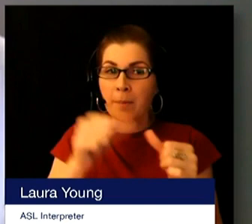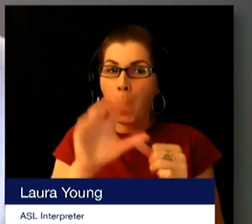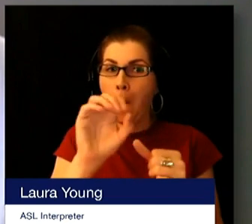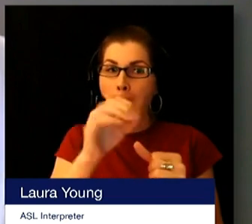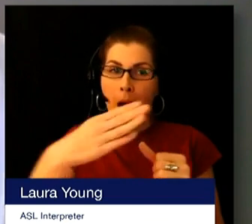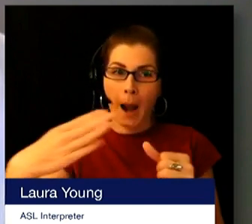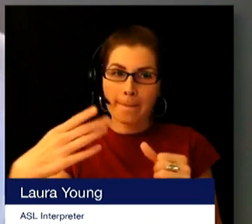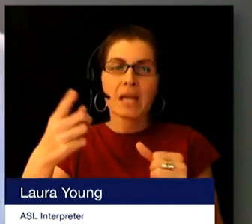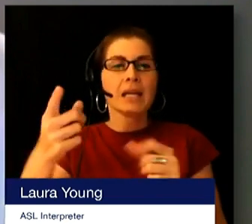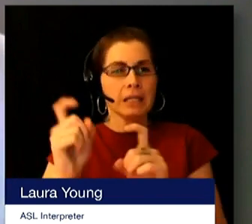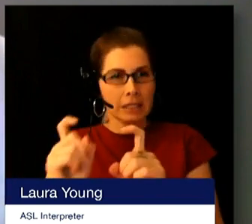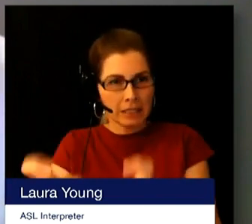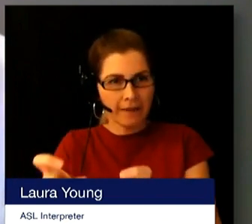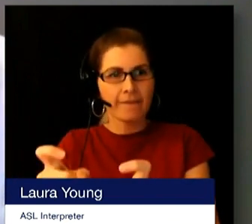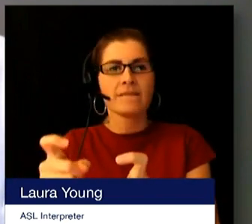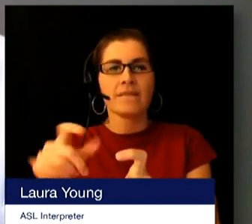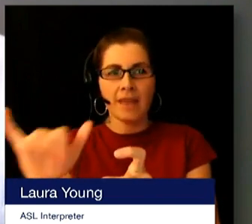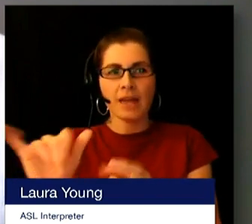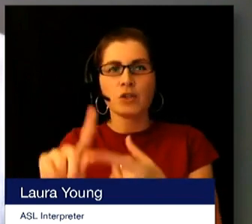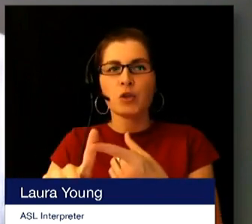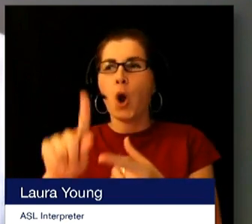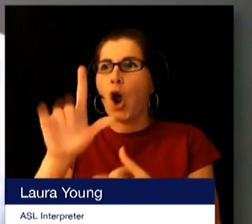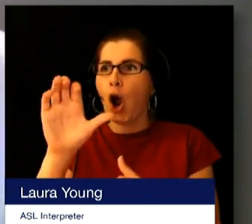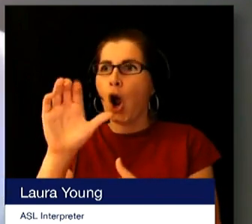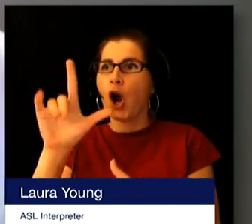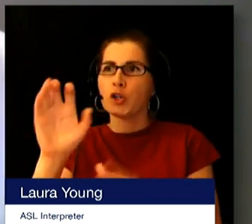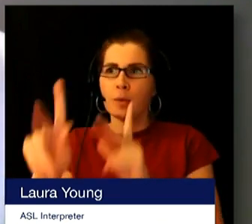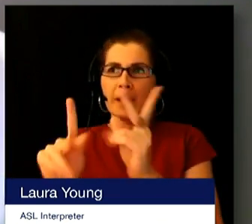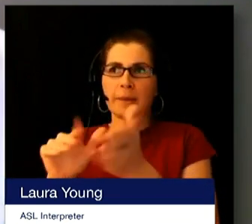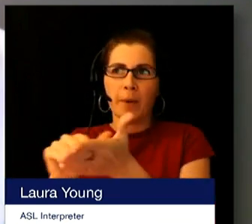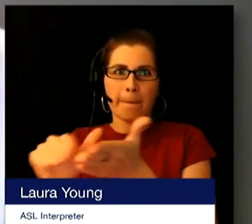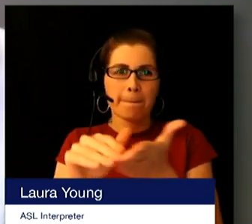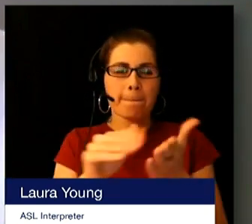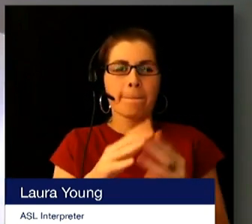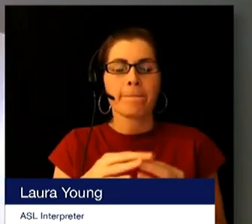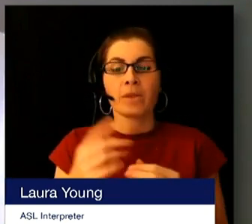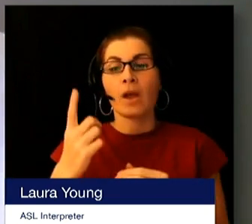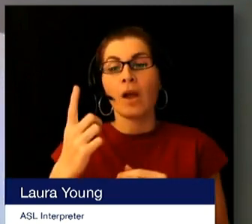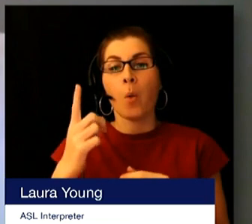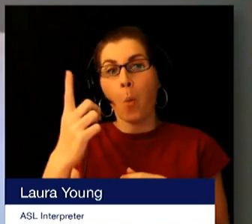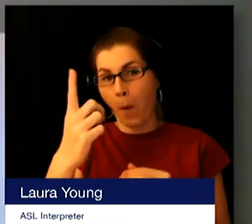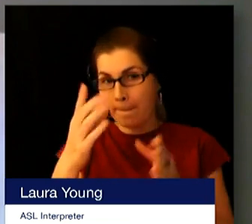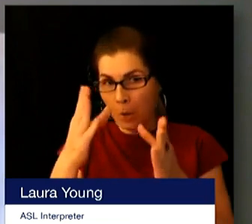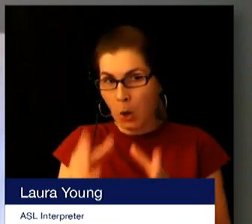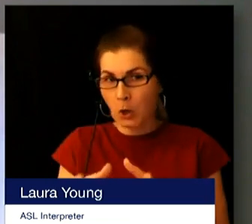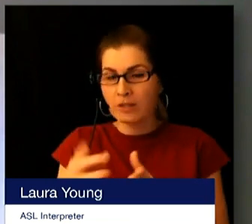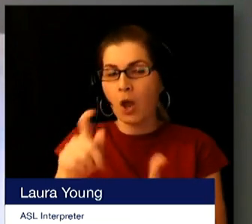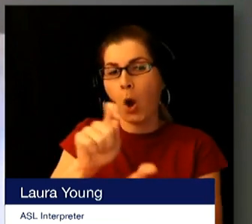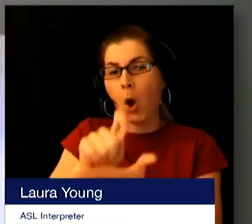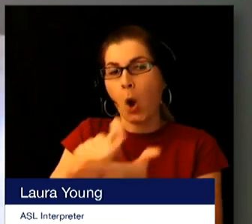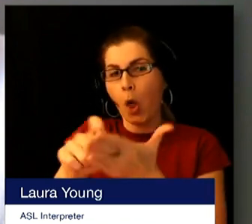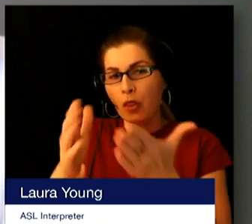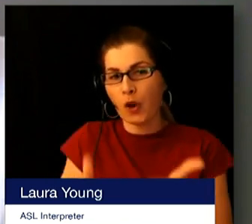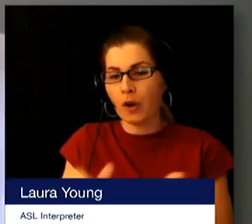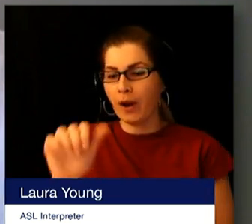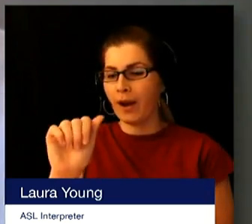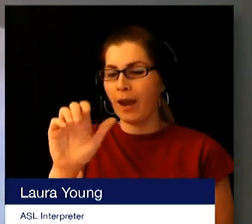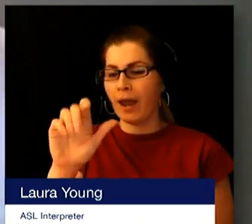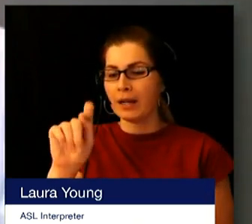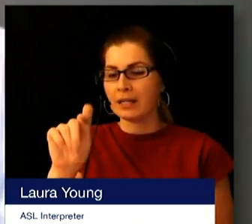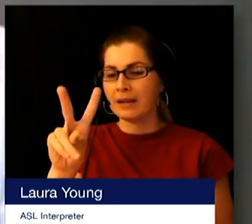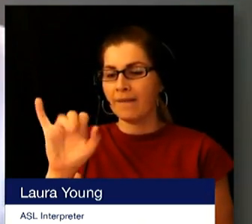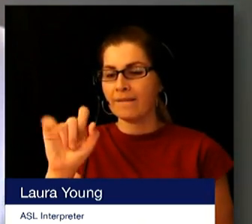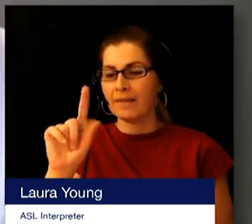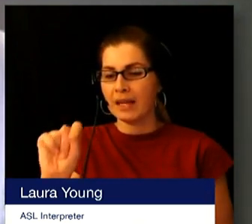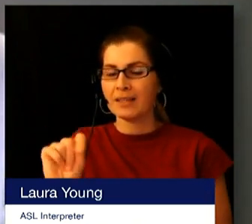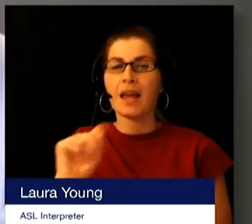commutation to hundreds of people. One of those people is an author and an activist, someone whose grant of clemency